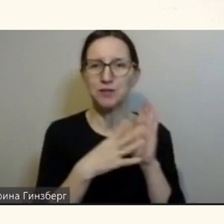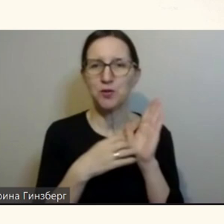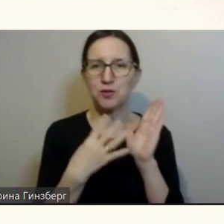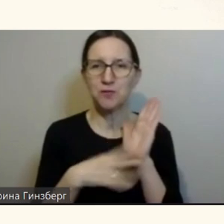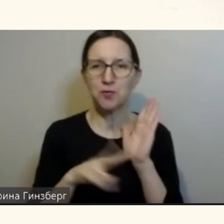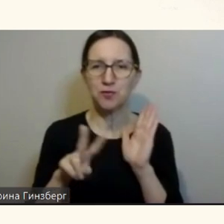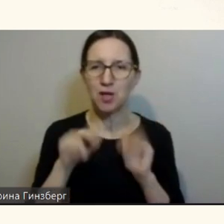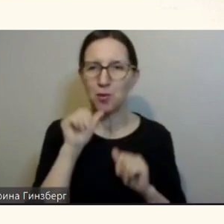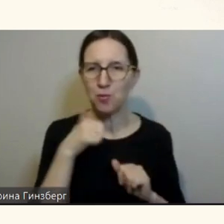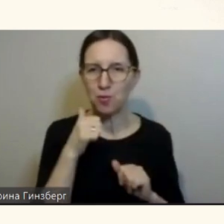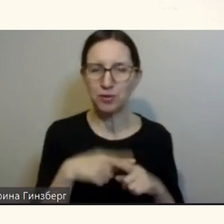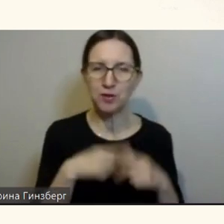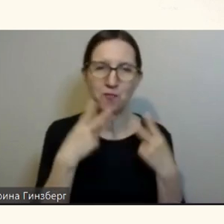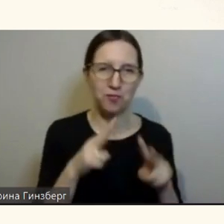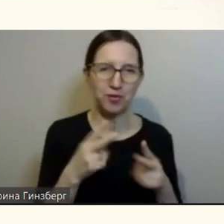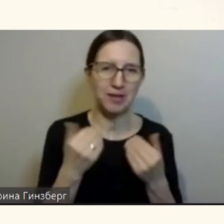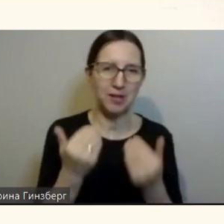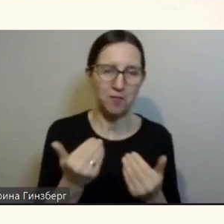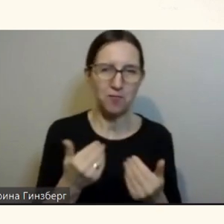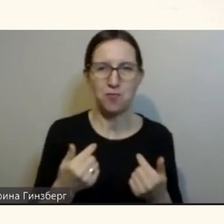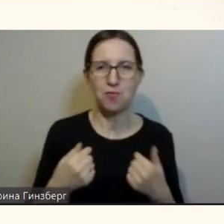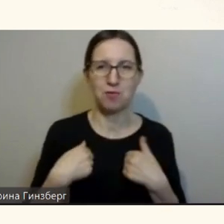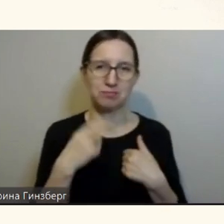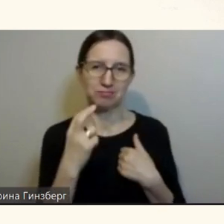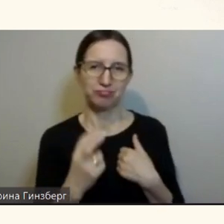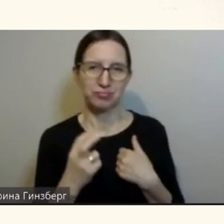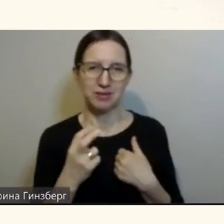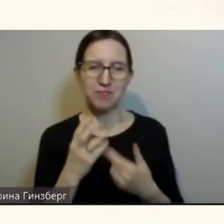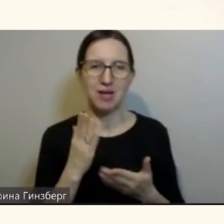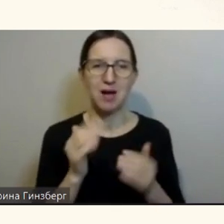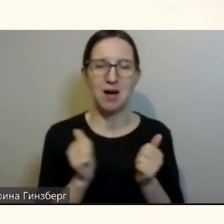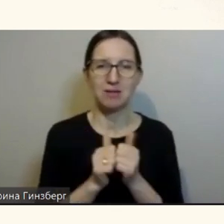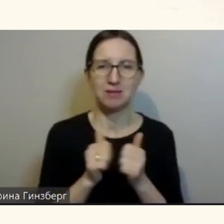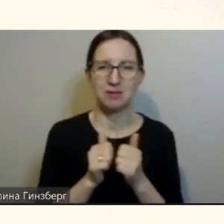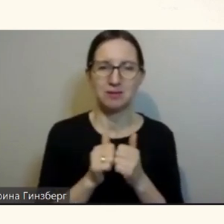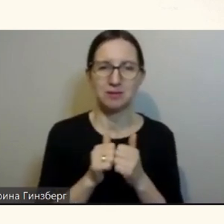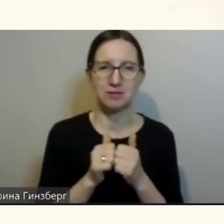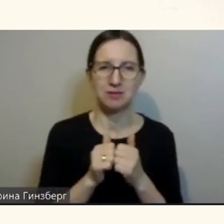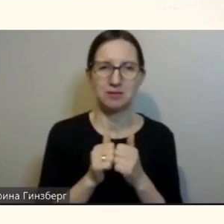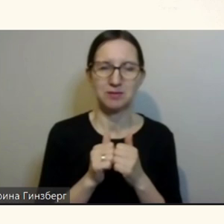person with the white t-shirt is our